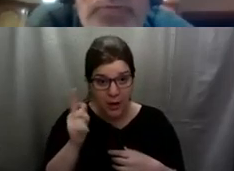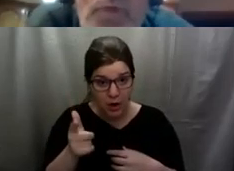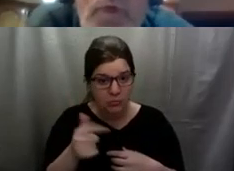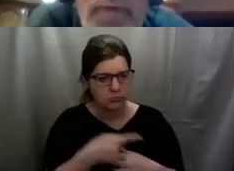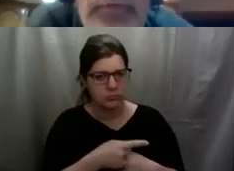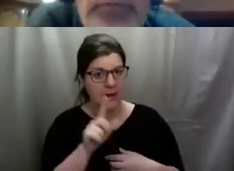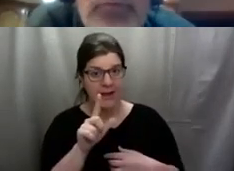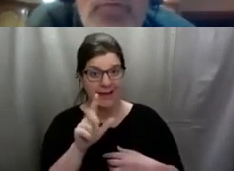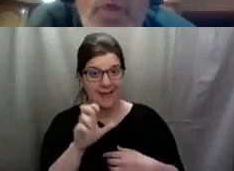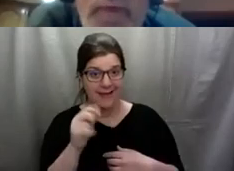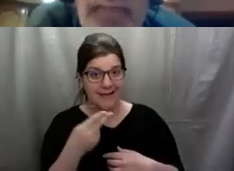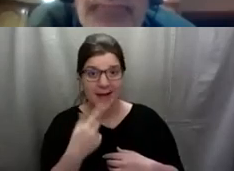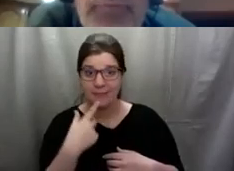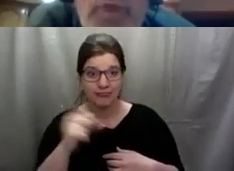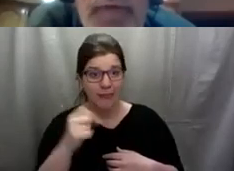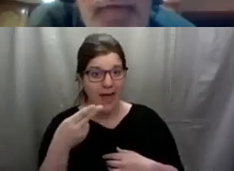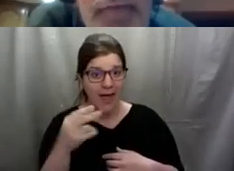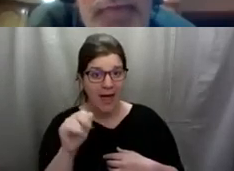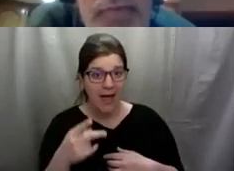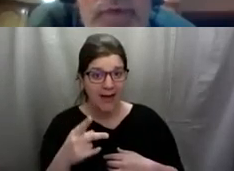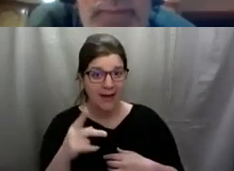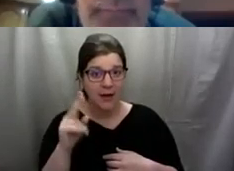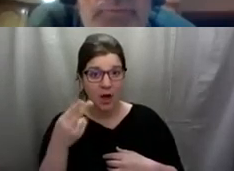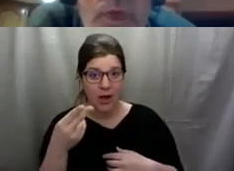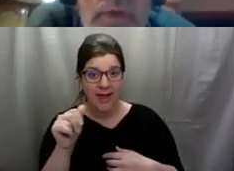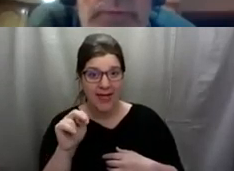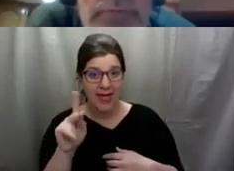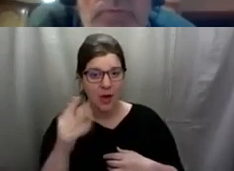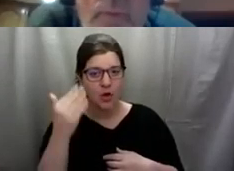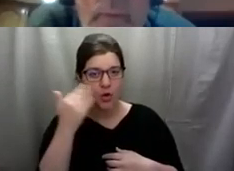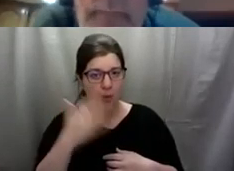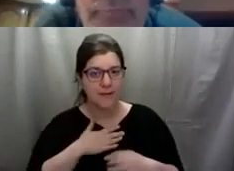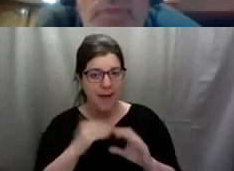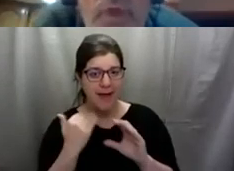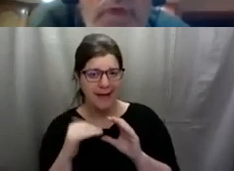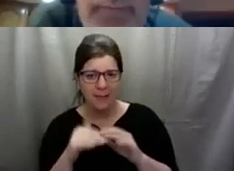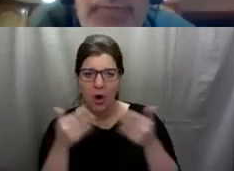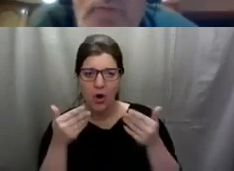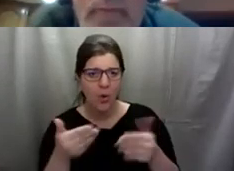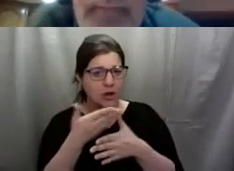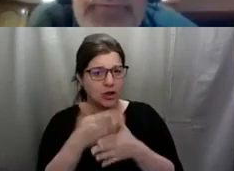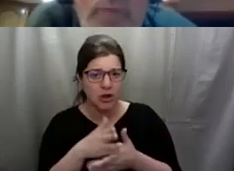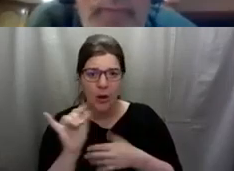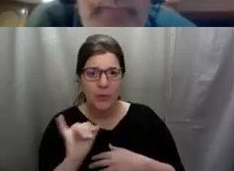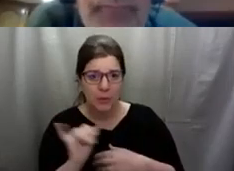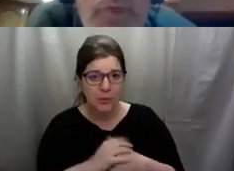Yeah, Hank has my email, so he can share that as well. Yeah,